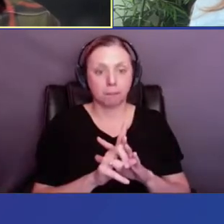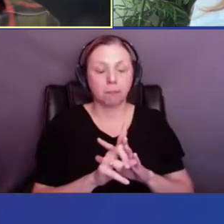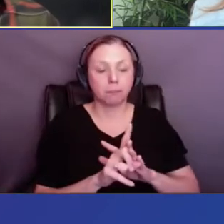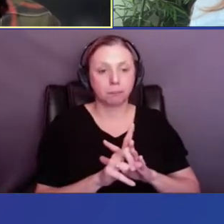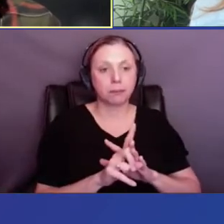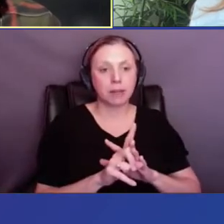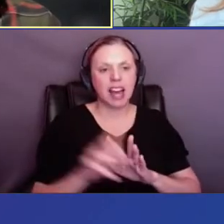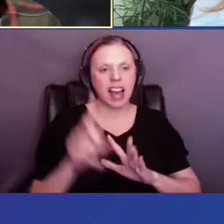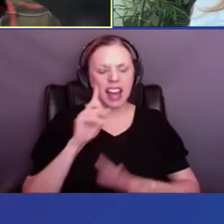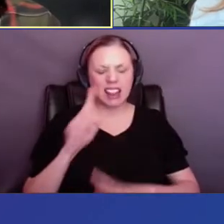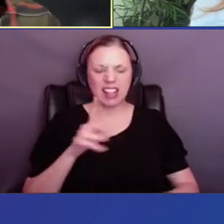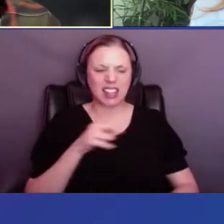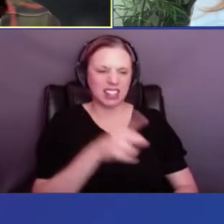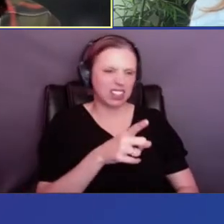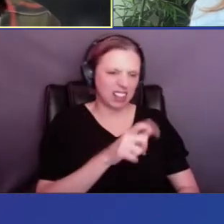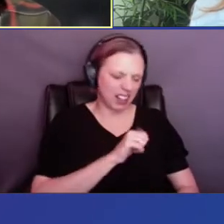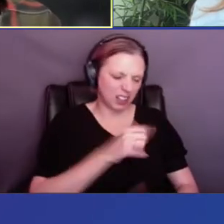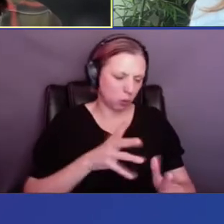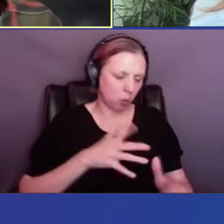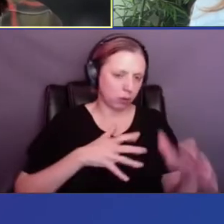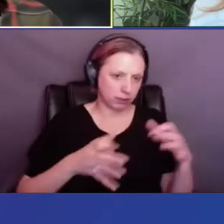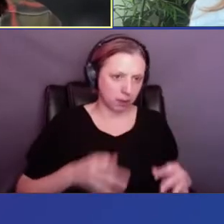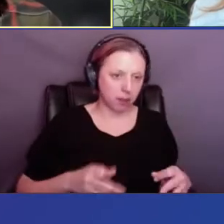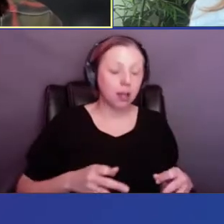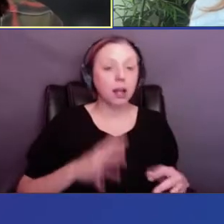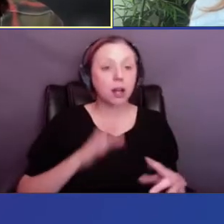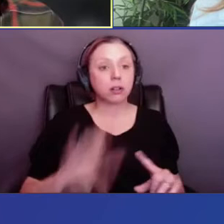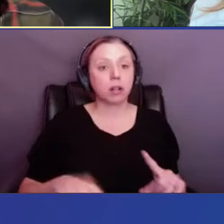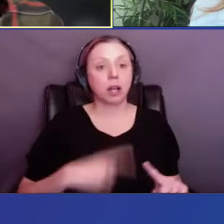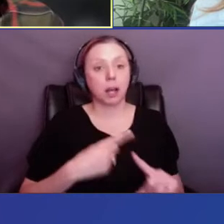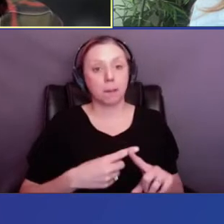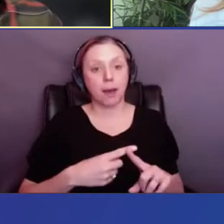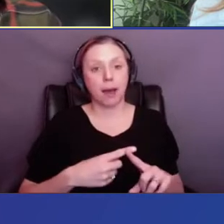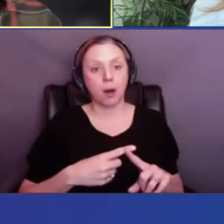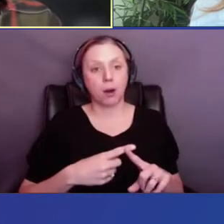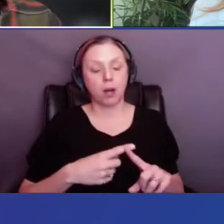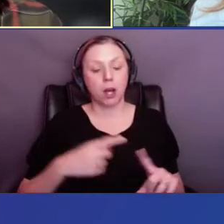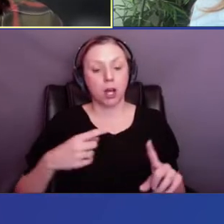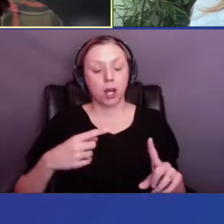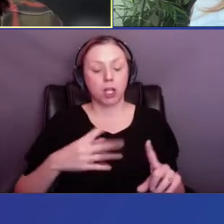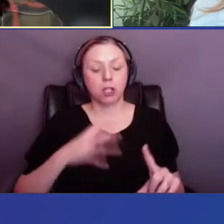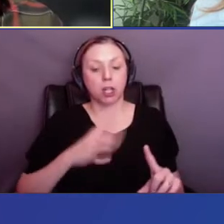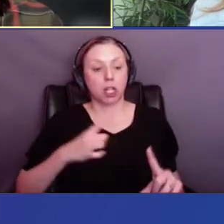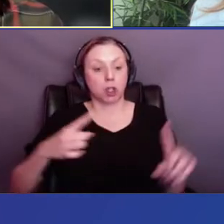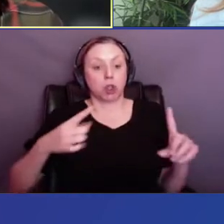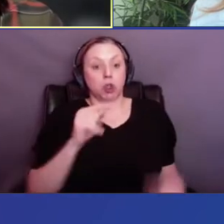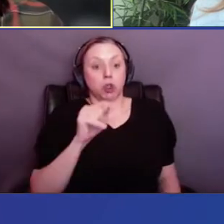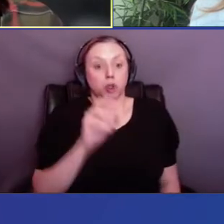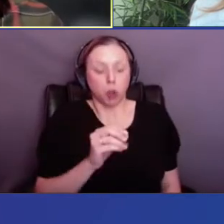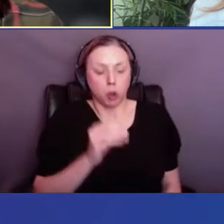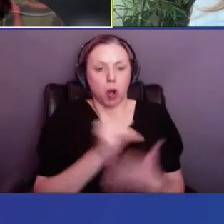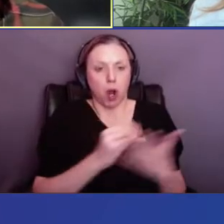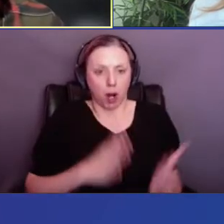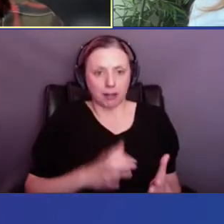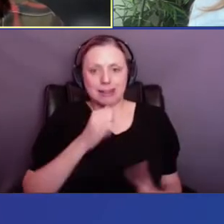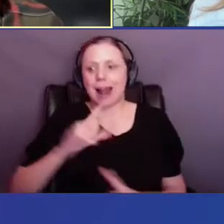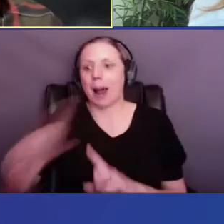think Alejandra, you so eloquently put it, talking to rather than about the artist. And I want to name